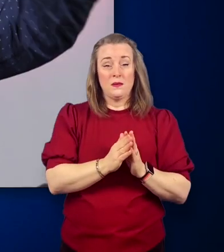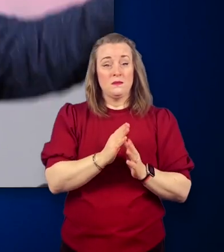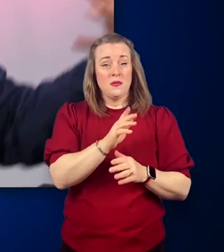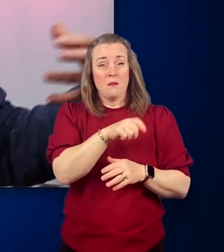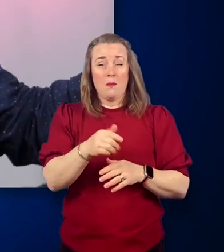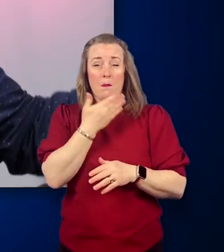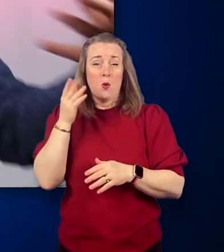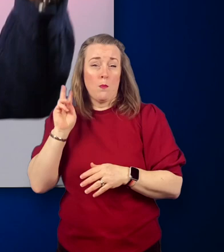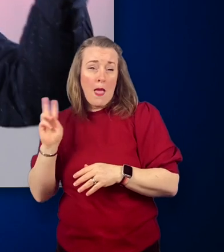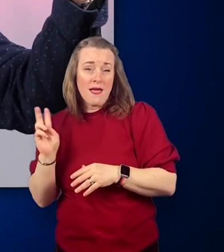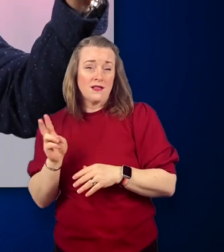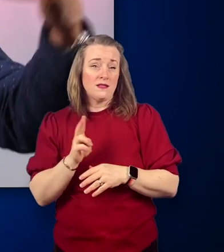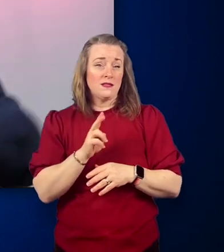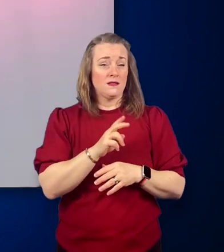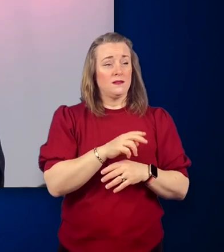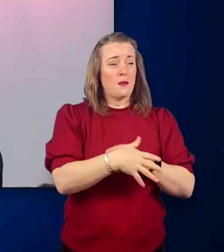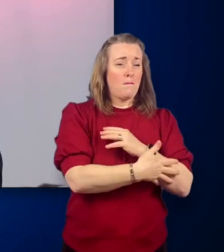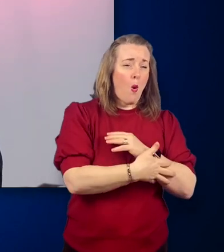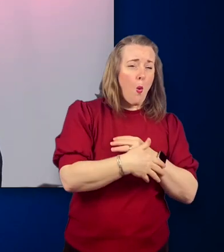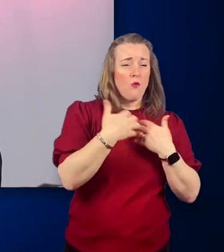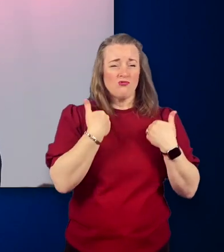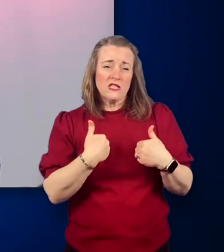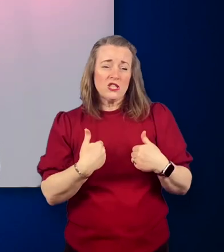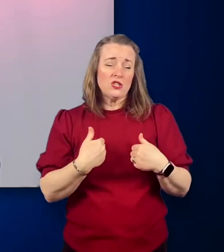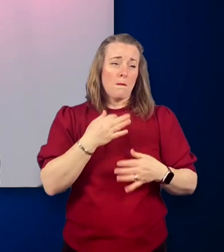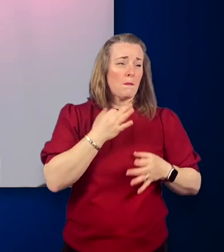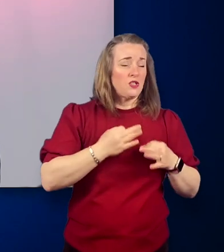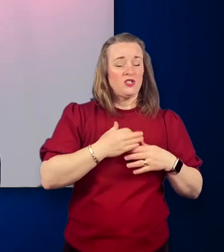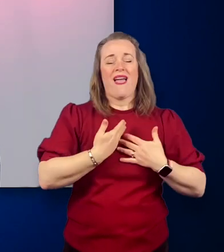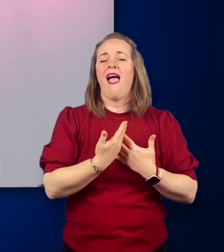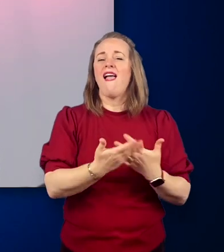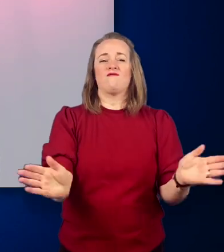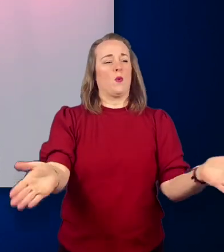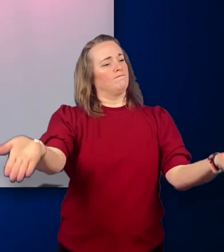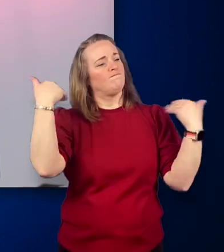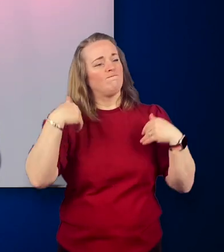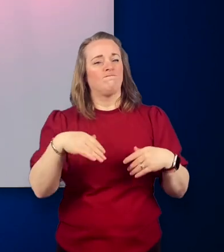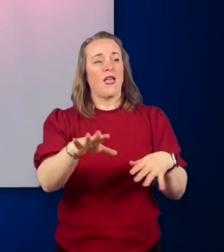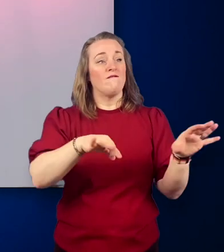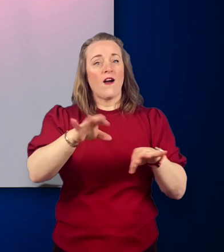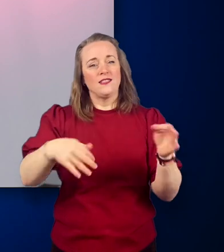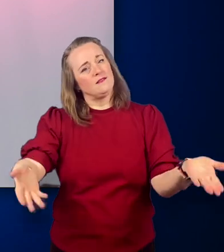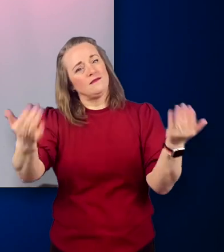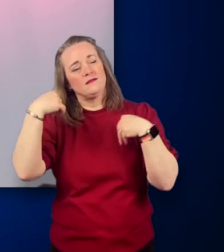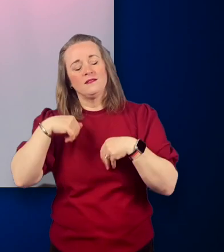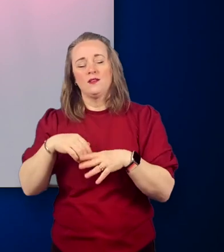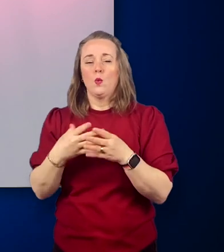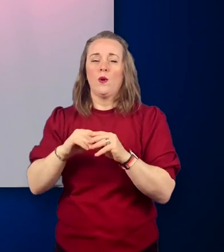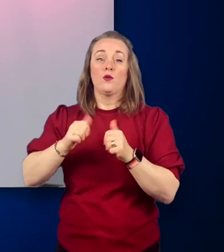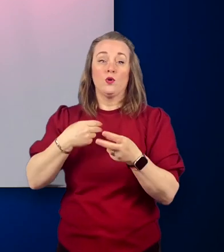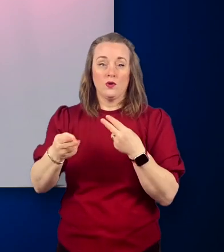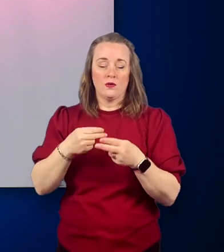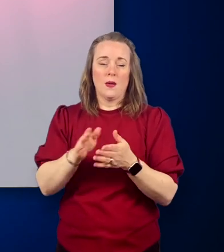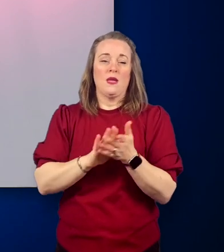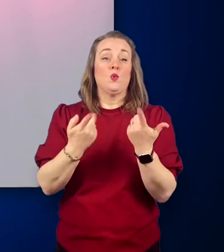the politician, everyone is invited. So he engaged with the